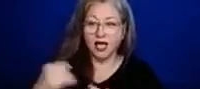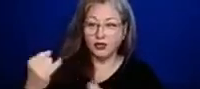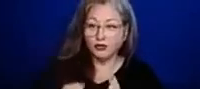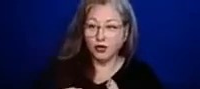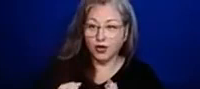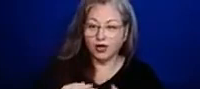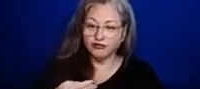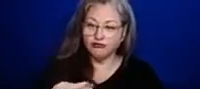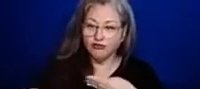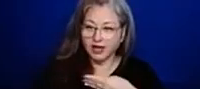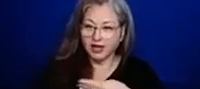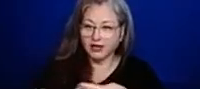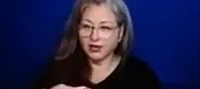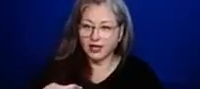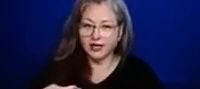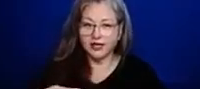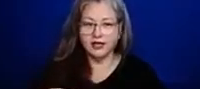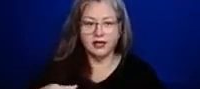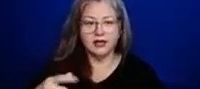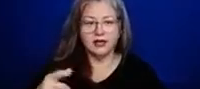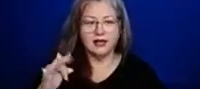my drawings. We used to have to take